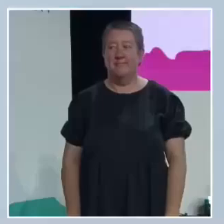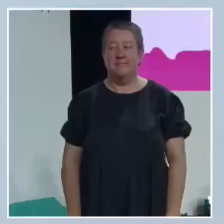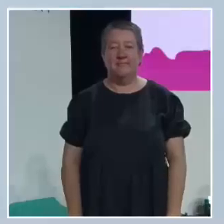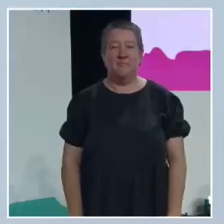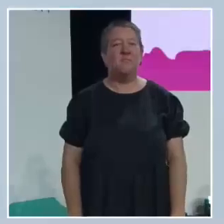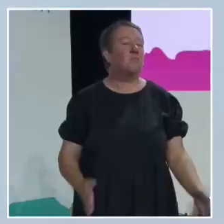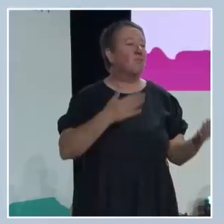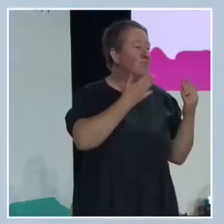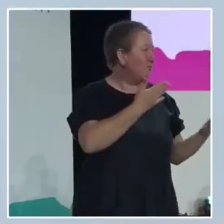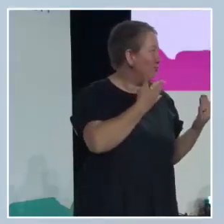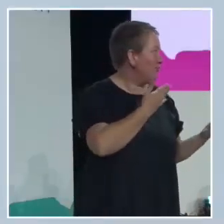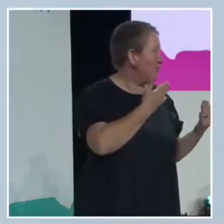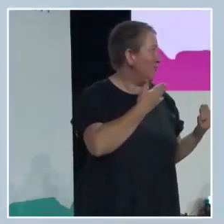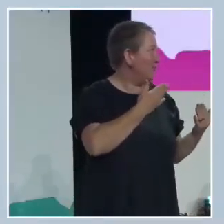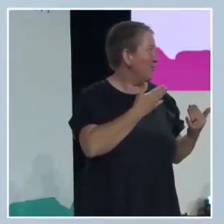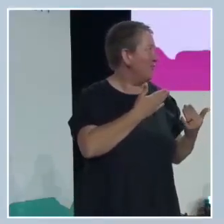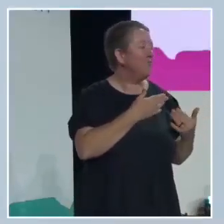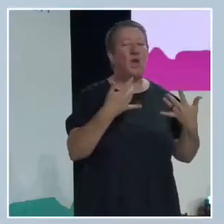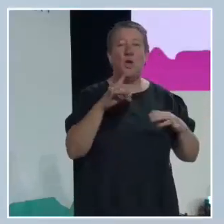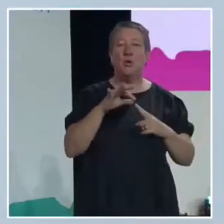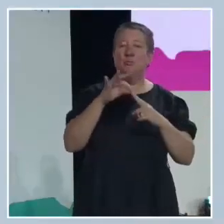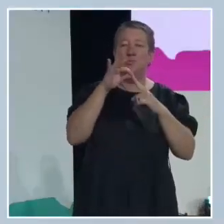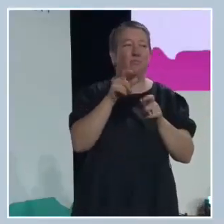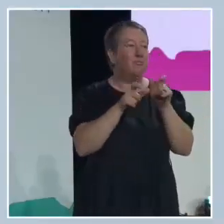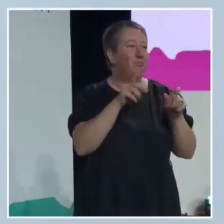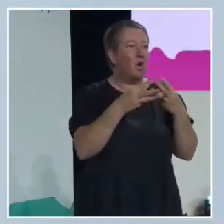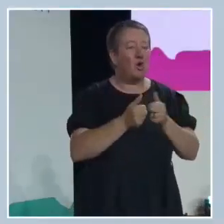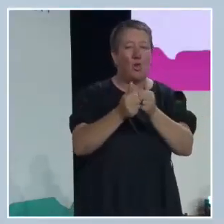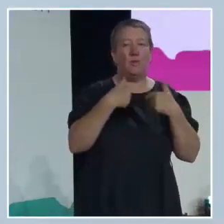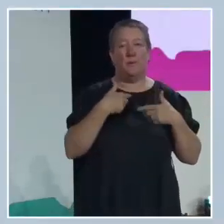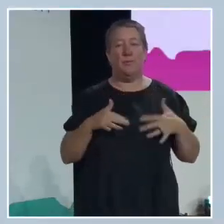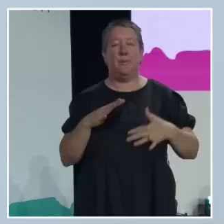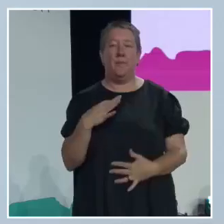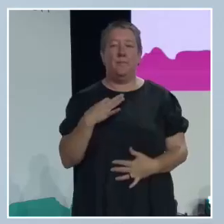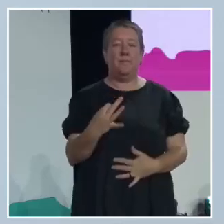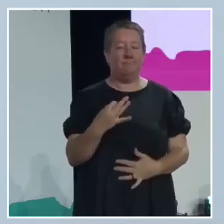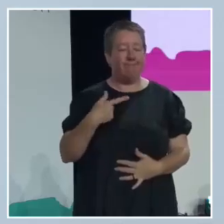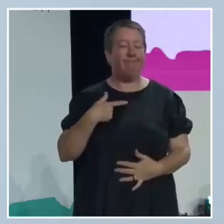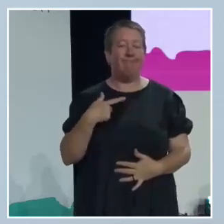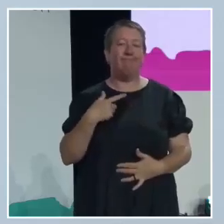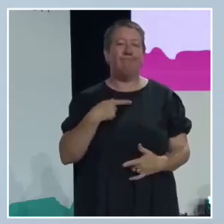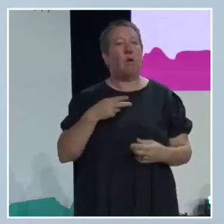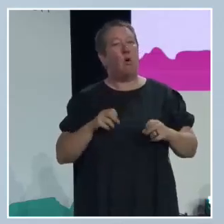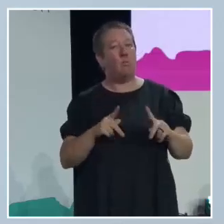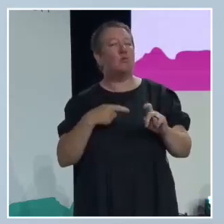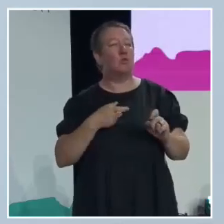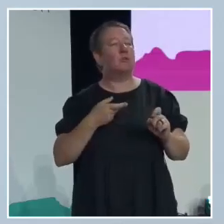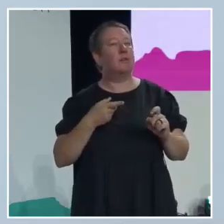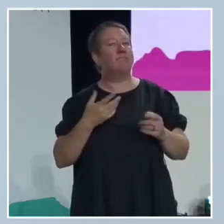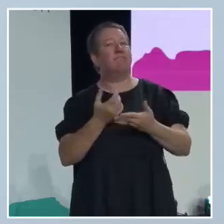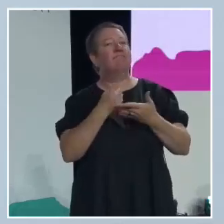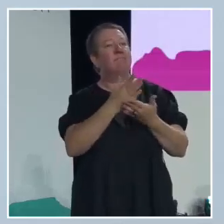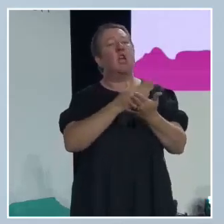Well, thank you very much, Thomas. Distinguished guests and dear colleagues, it's my great pleasure to take this opportunity to share with you the